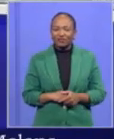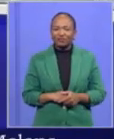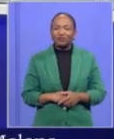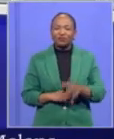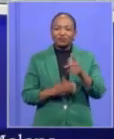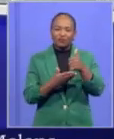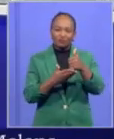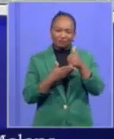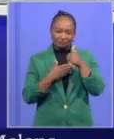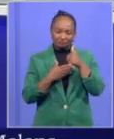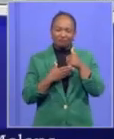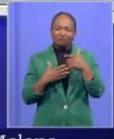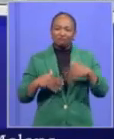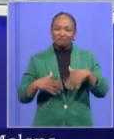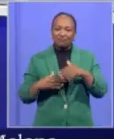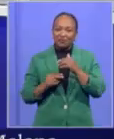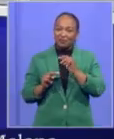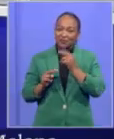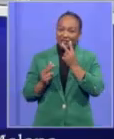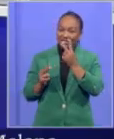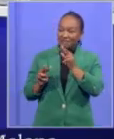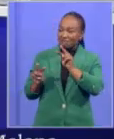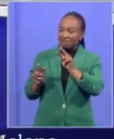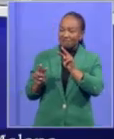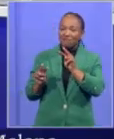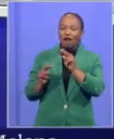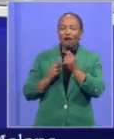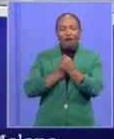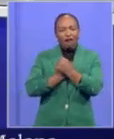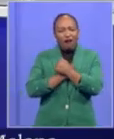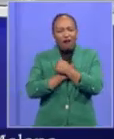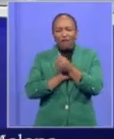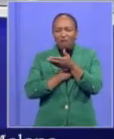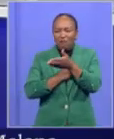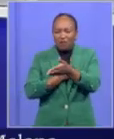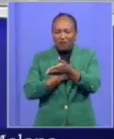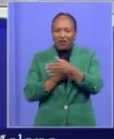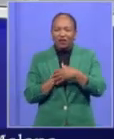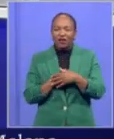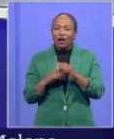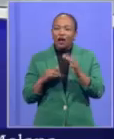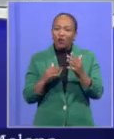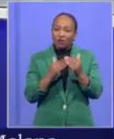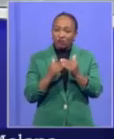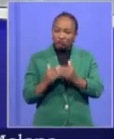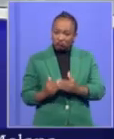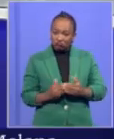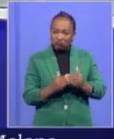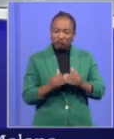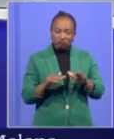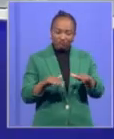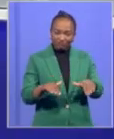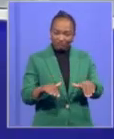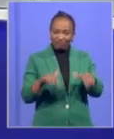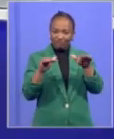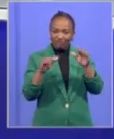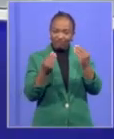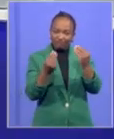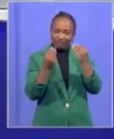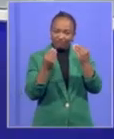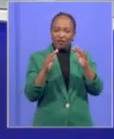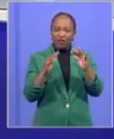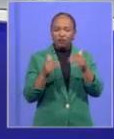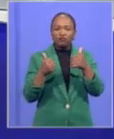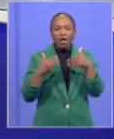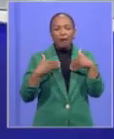ka go bona gore lerato le teng le gore ka mokgwa ba re godisang ka teng ke nagana gore go monate because le